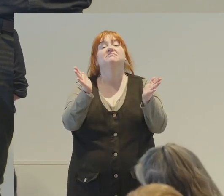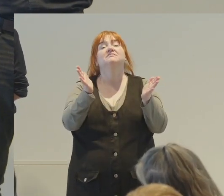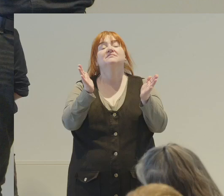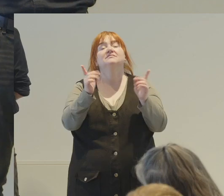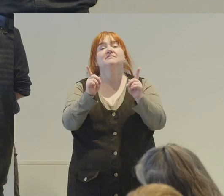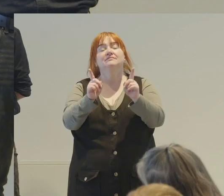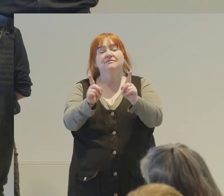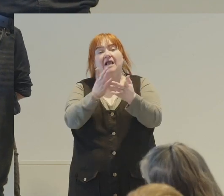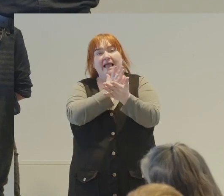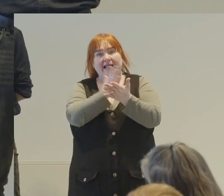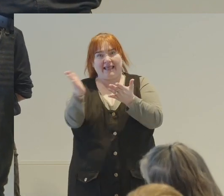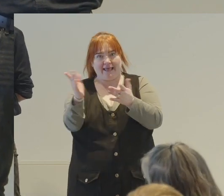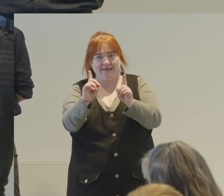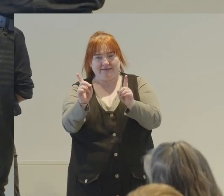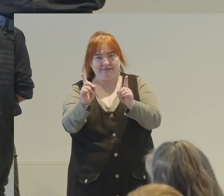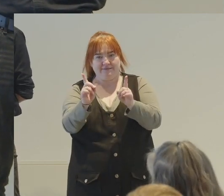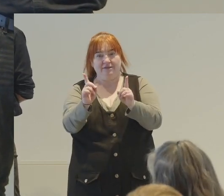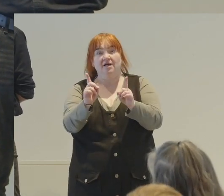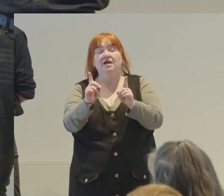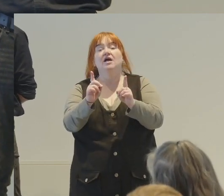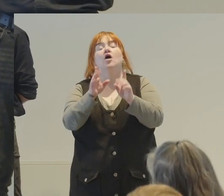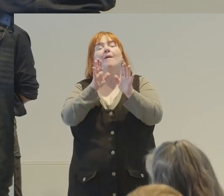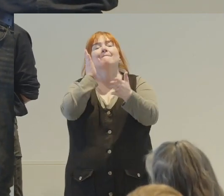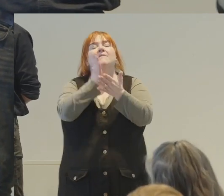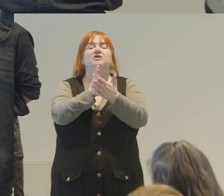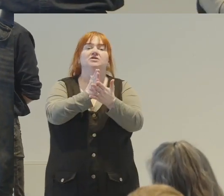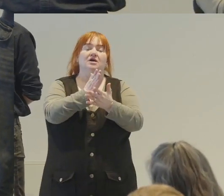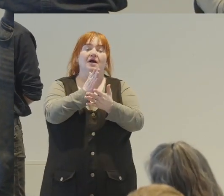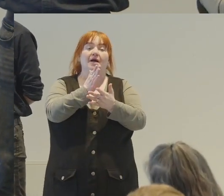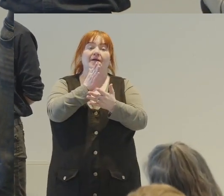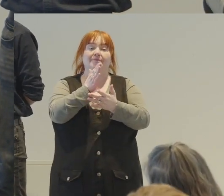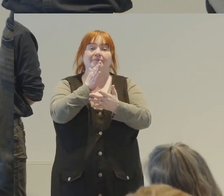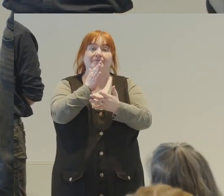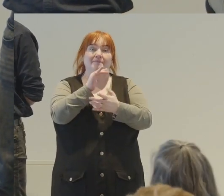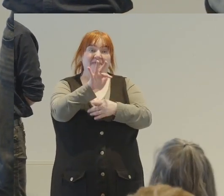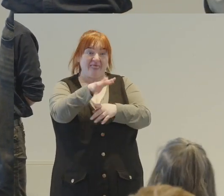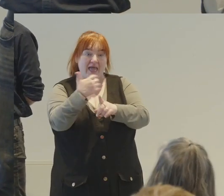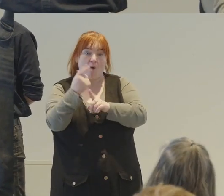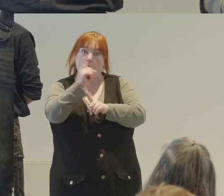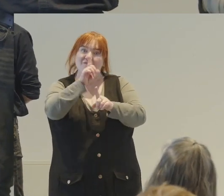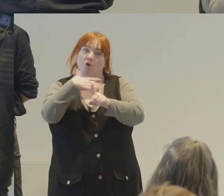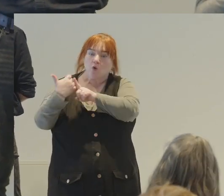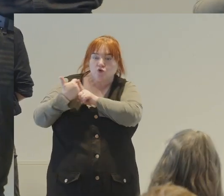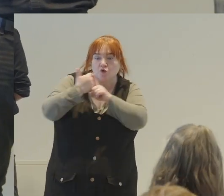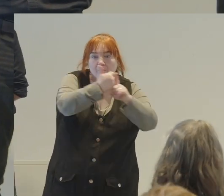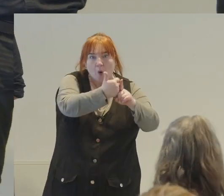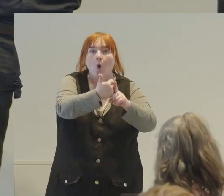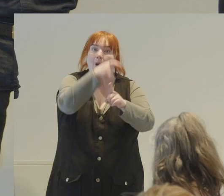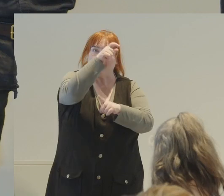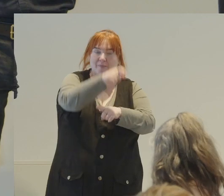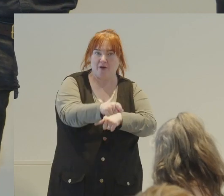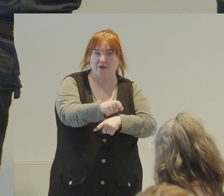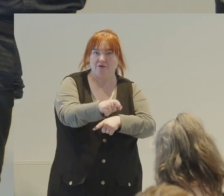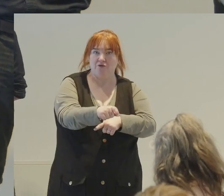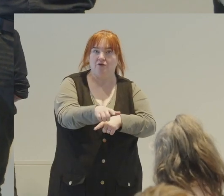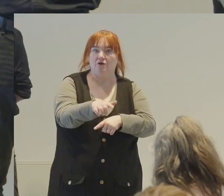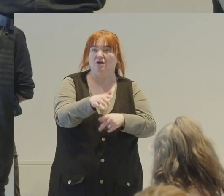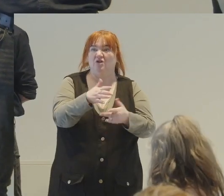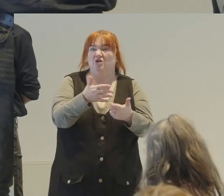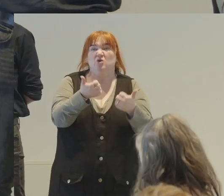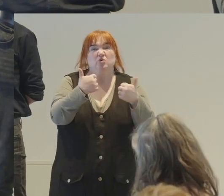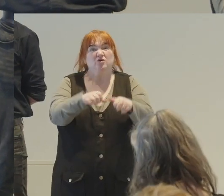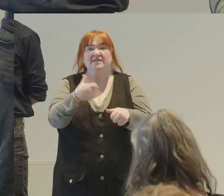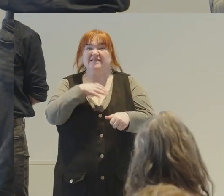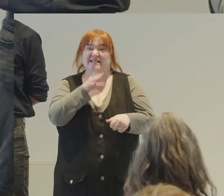that to argue that you are there to support that person. You just need to make the argument and make the case that